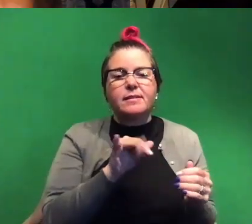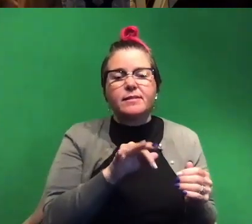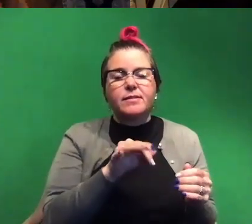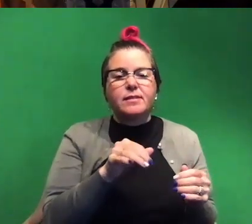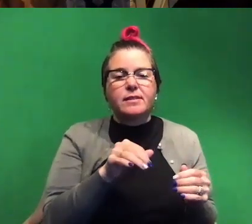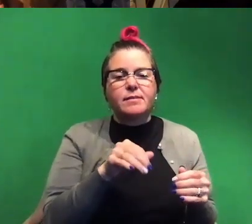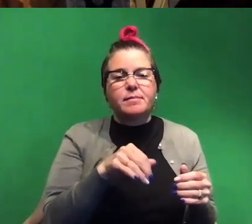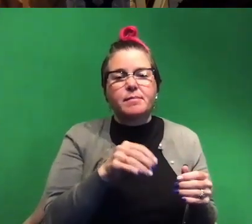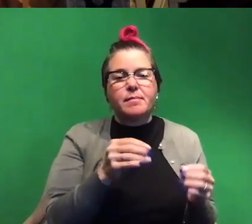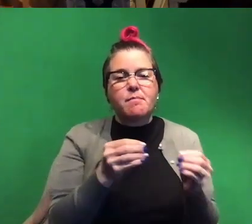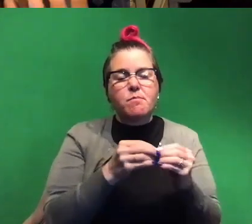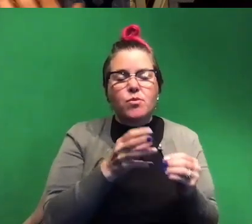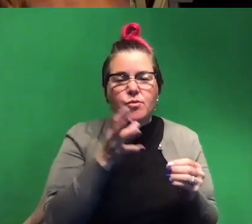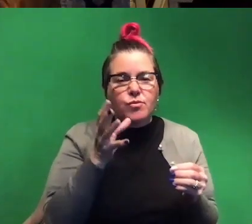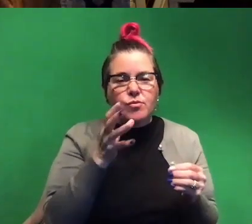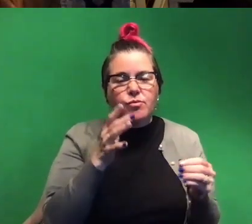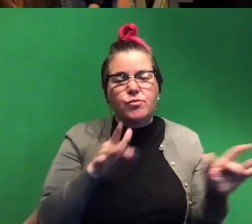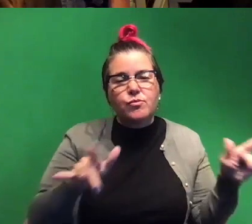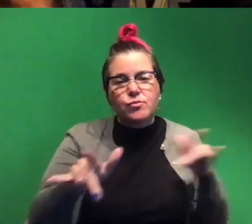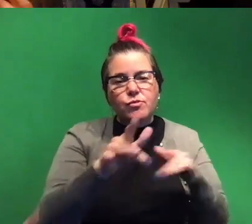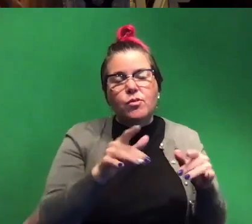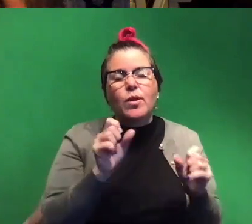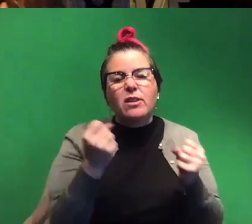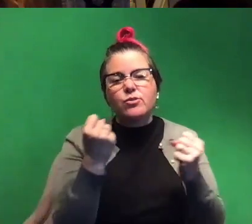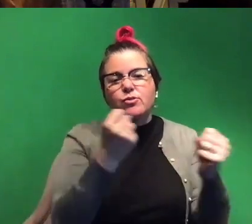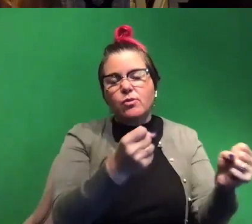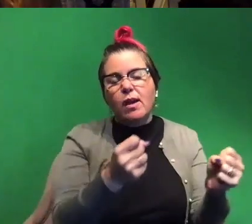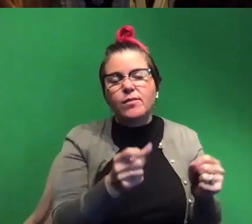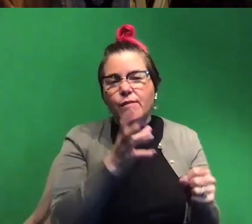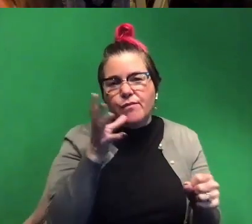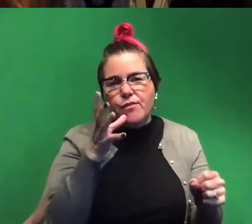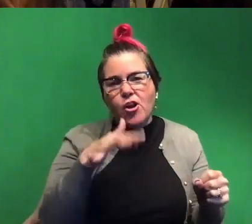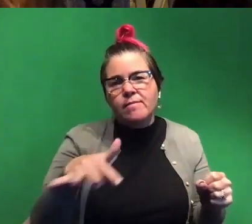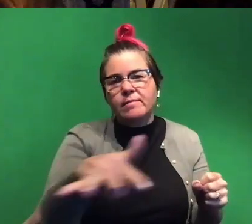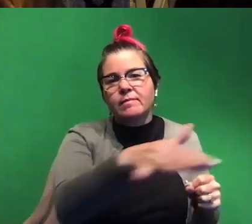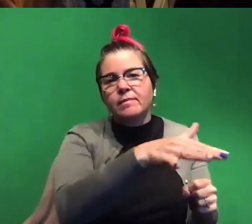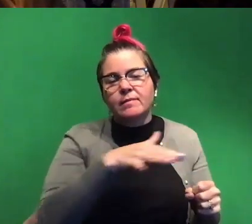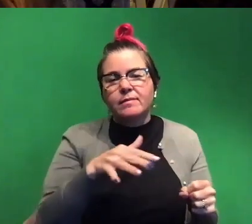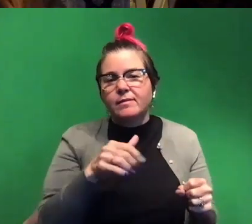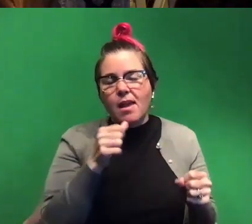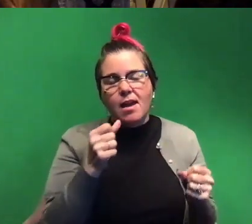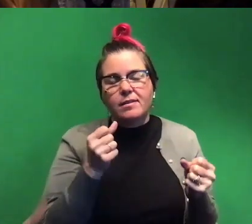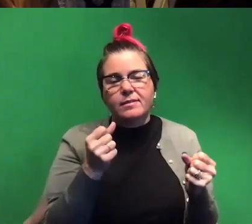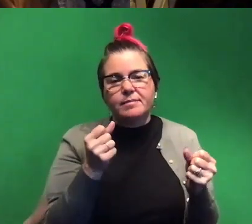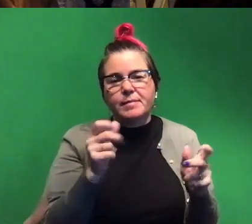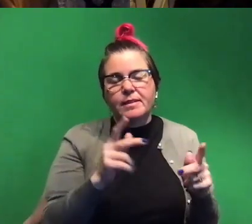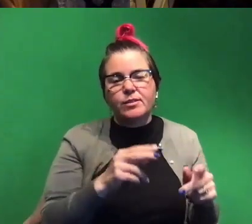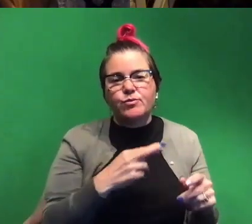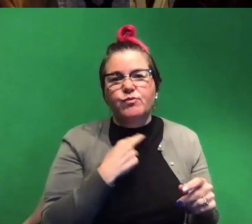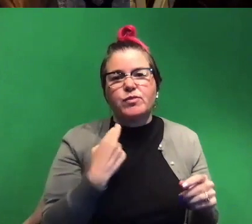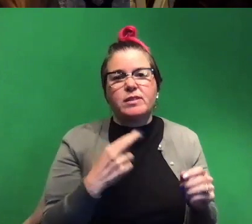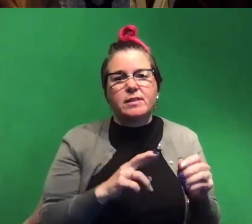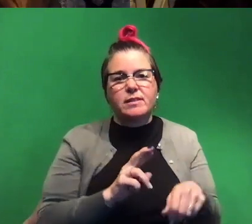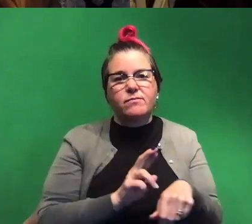you're maybe more in a rural area or can drive to, you know, farmland where there's not as much of a risk of a rocket being